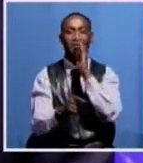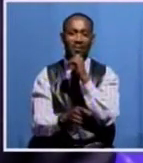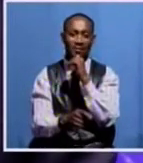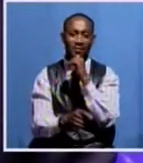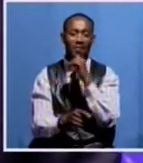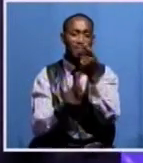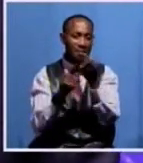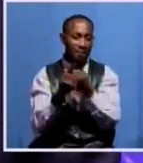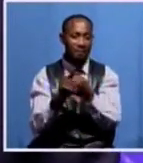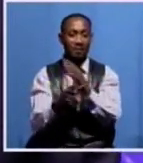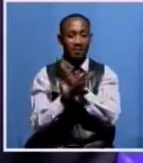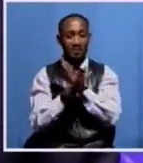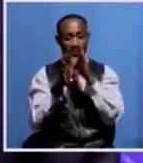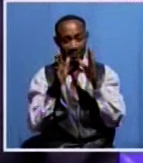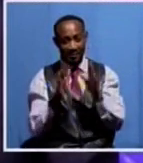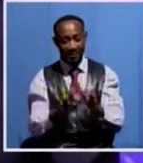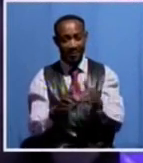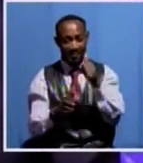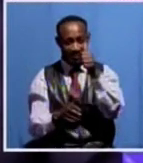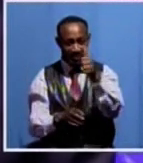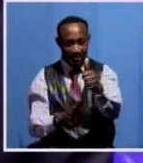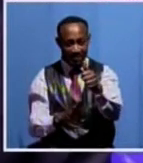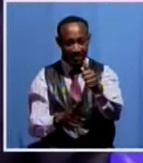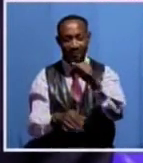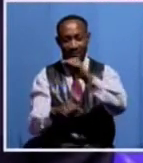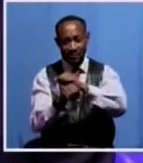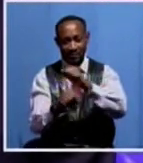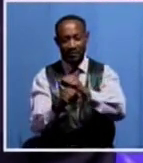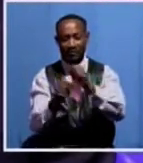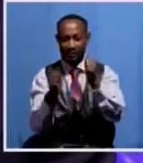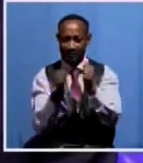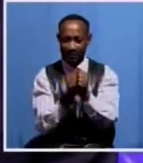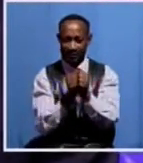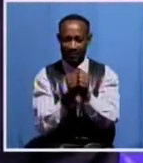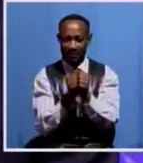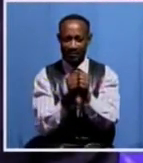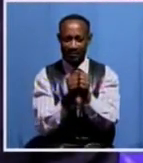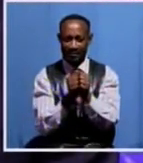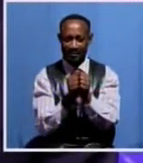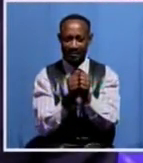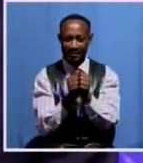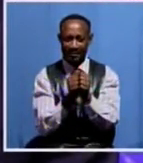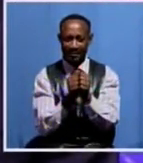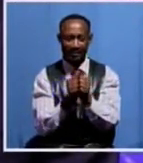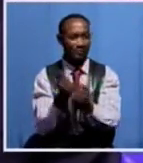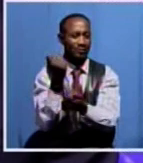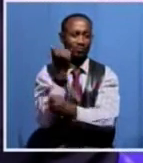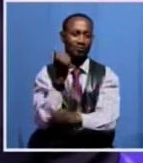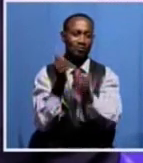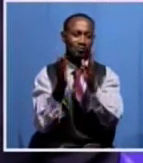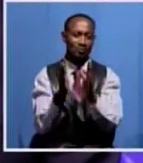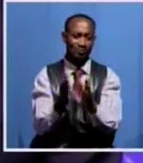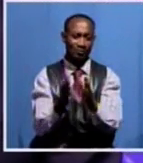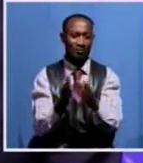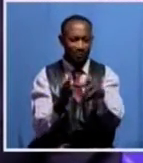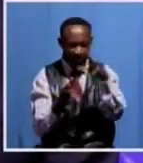arising from Zambian people working with the foreign contractors. They have acquired their own